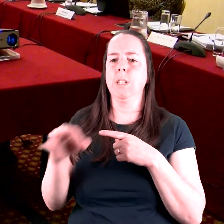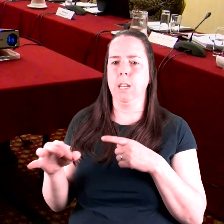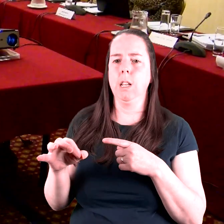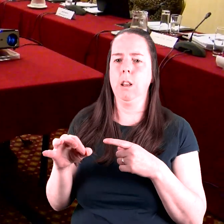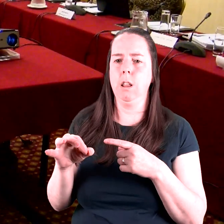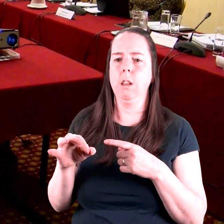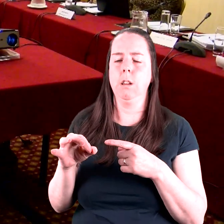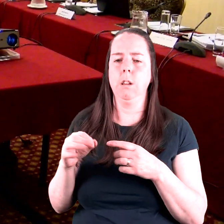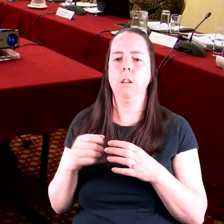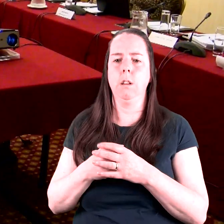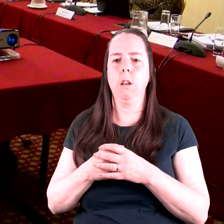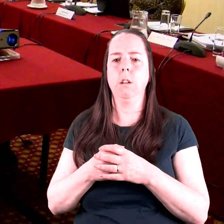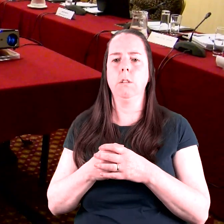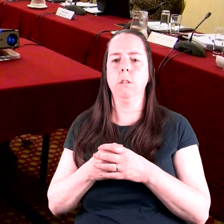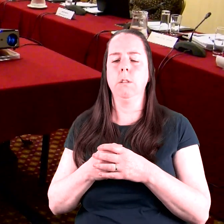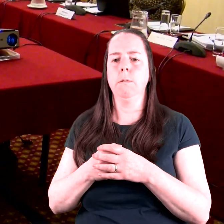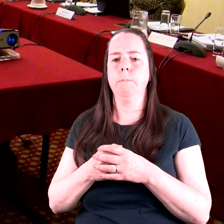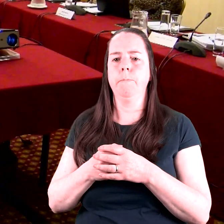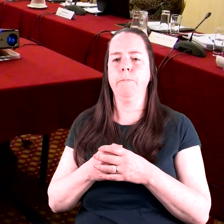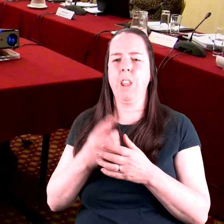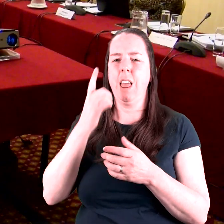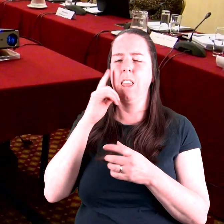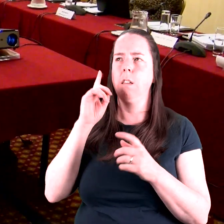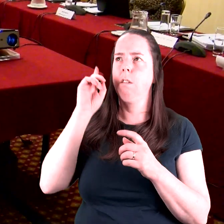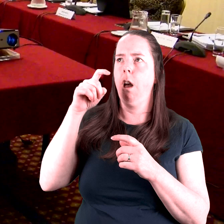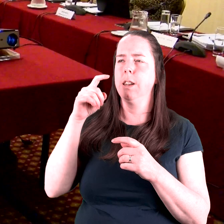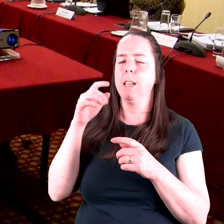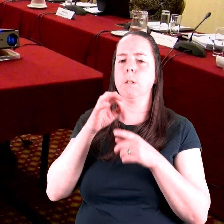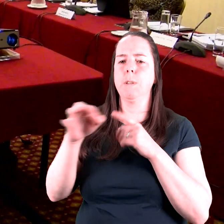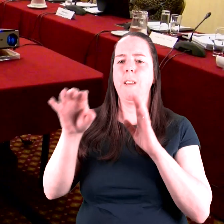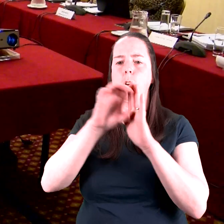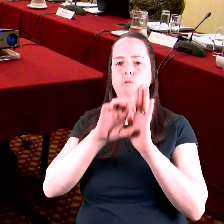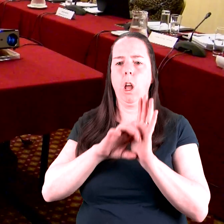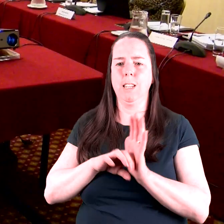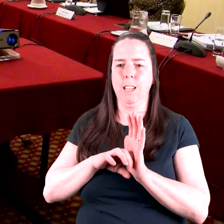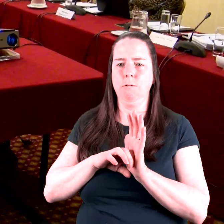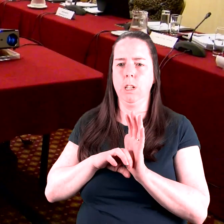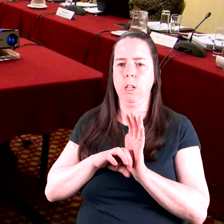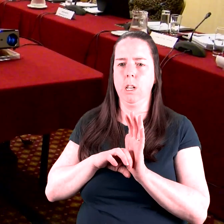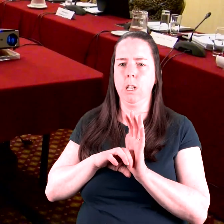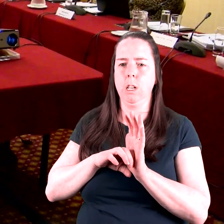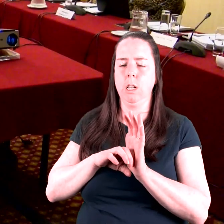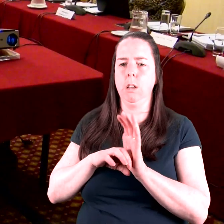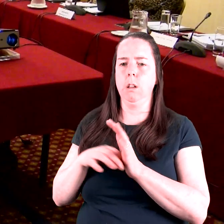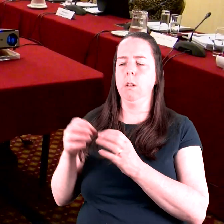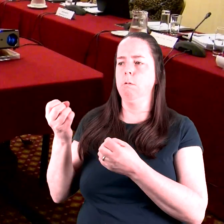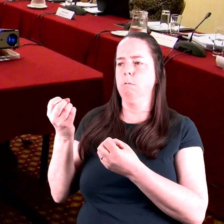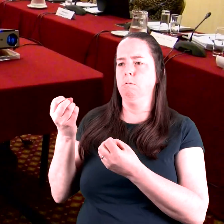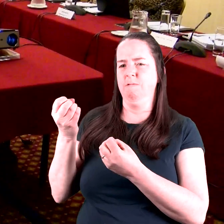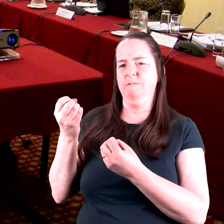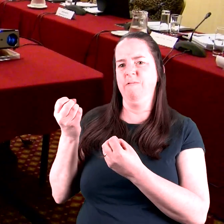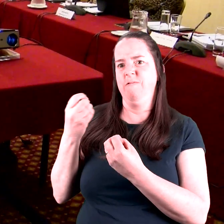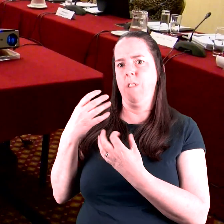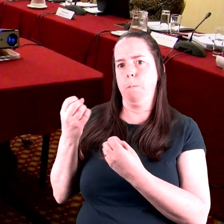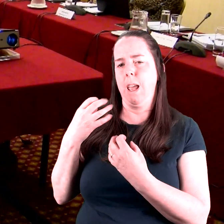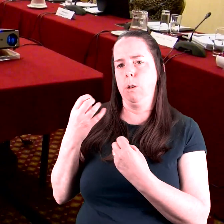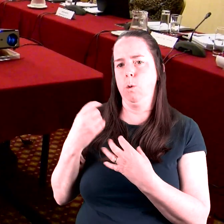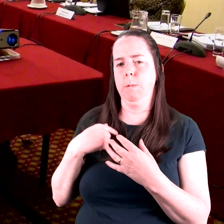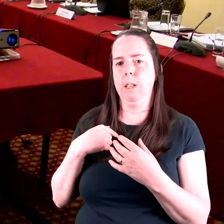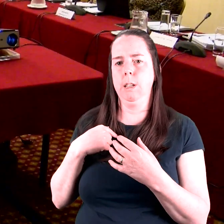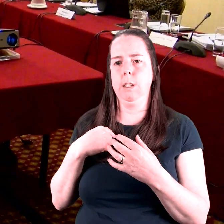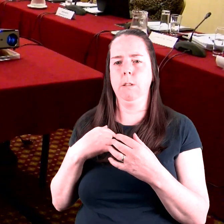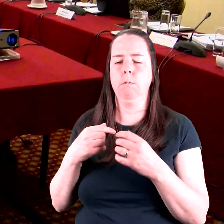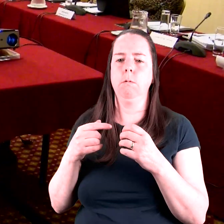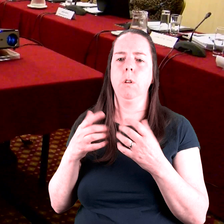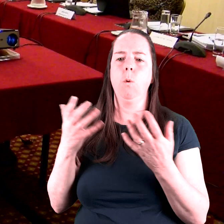you're aware of, and in particular, I think the idea that the specific criteria that was fed